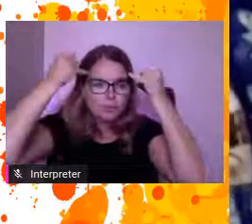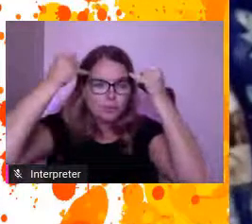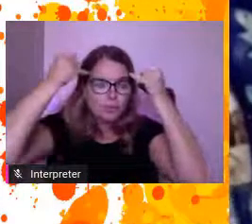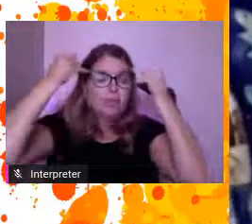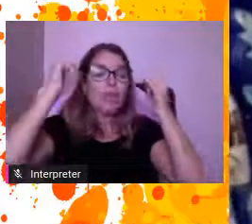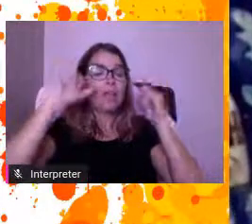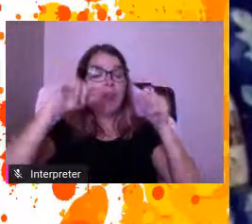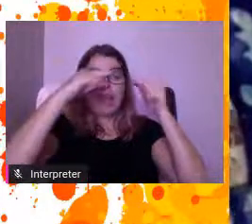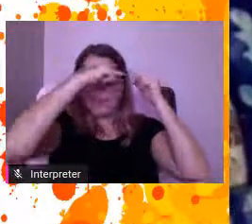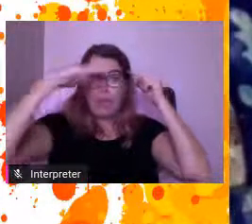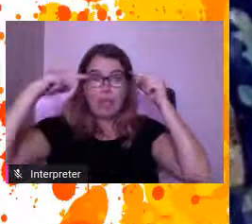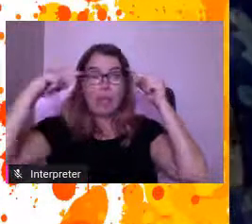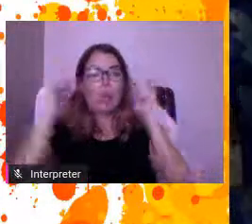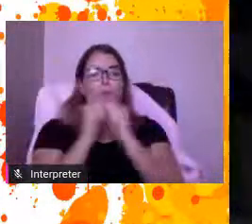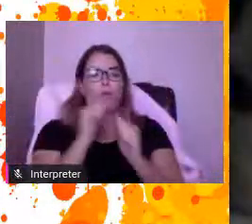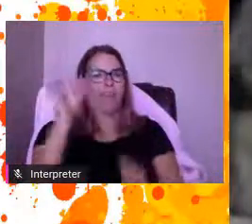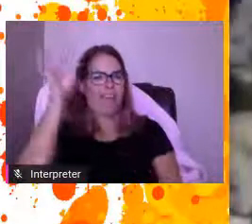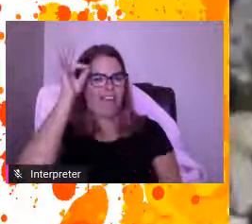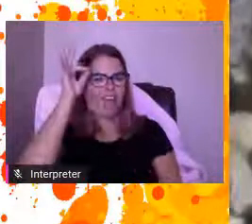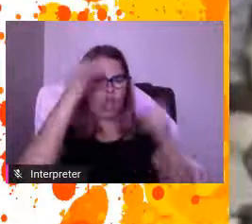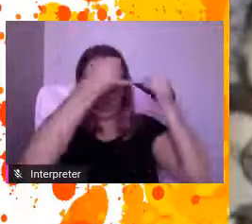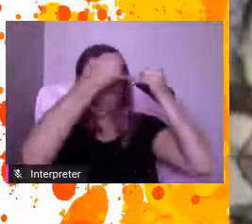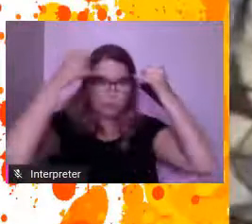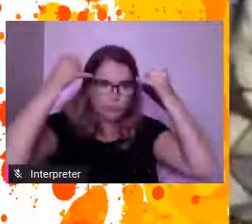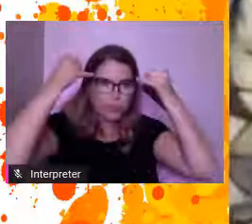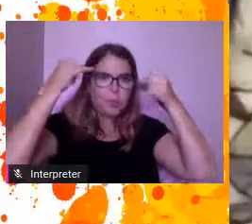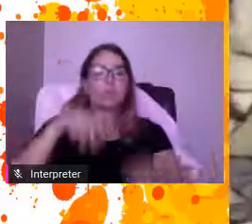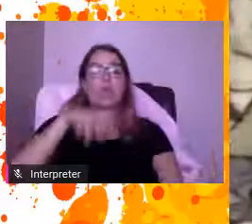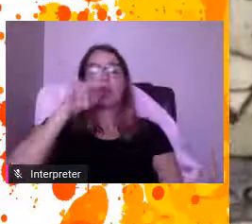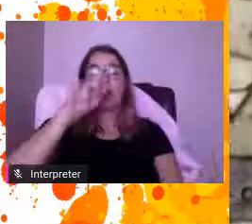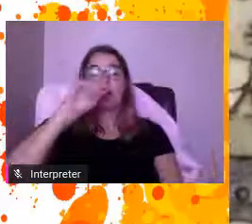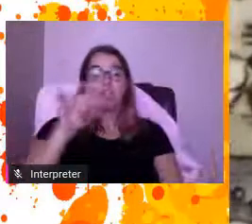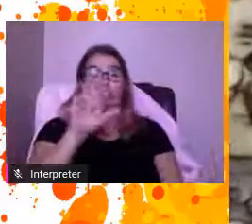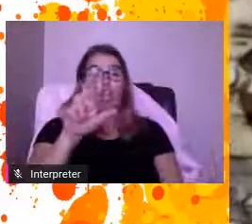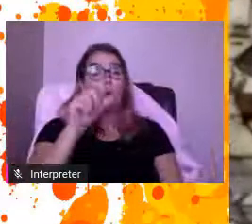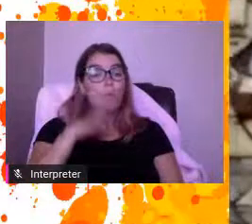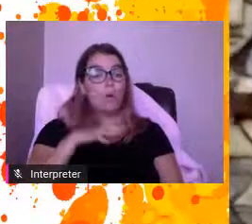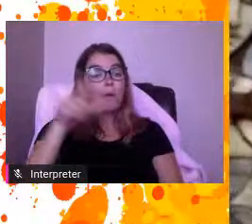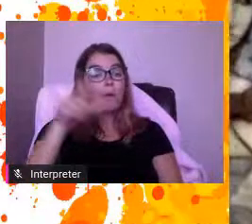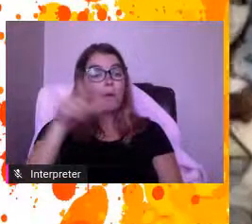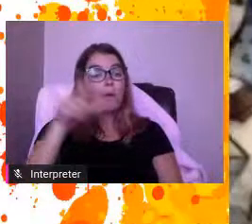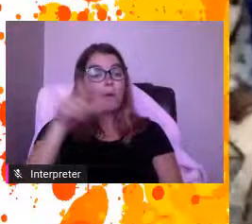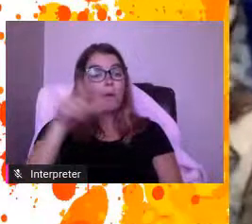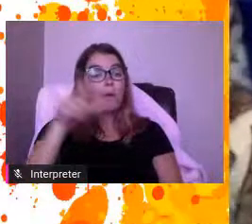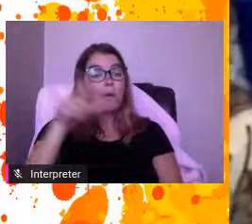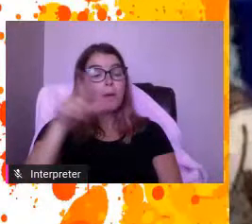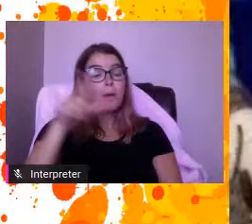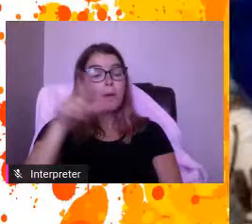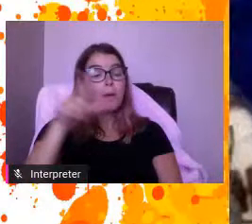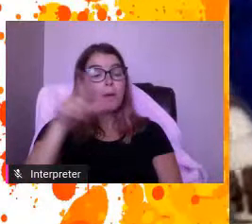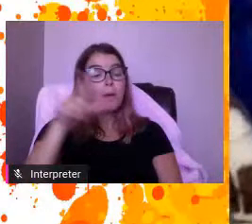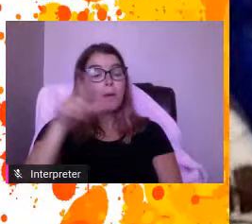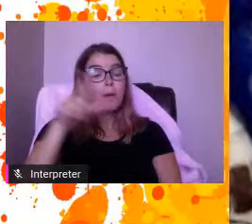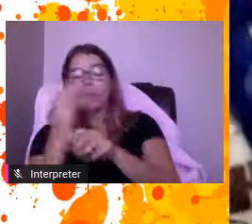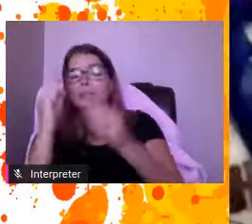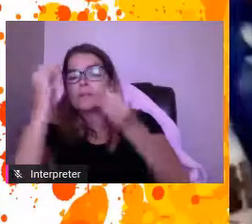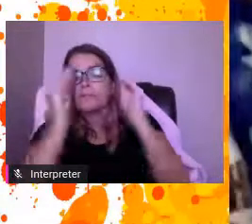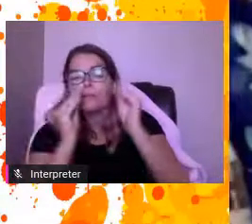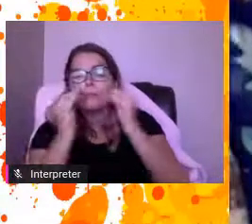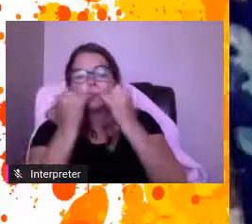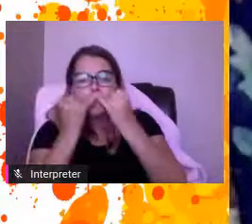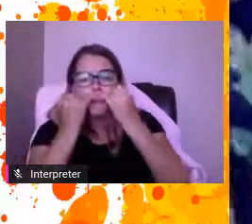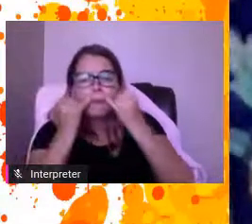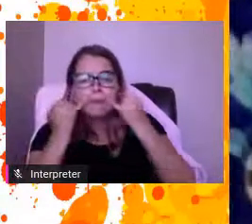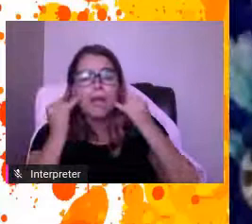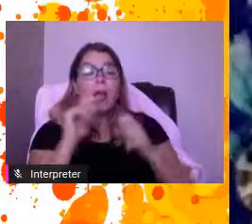conjoined with a single line of hair. Qajar women also grew faint mustaches accentuated with mascara, while men, as seen in this charming